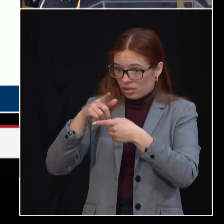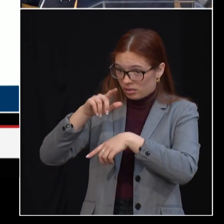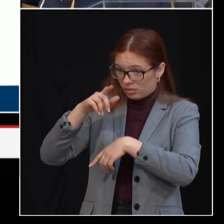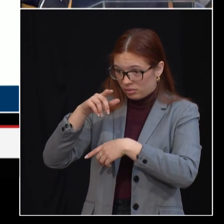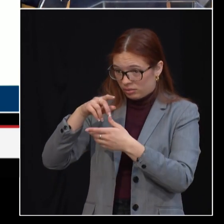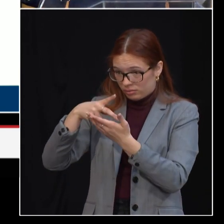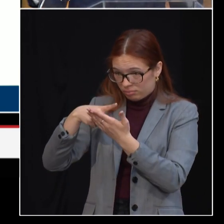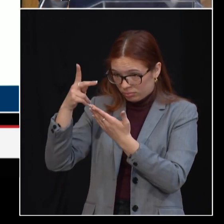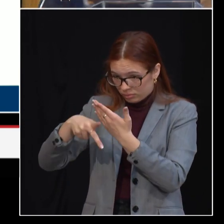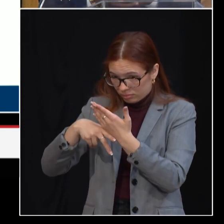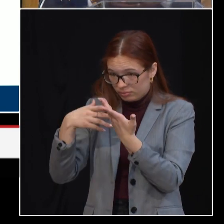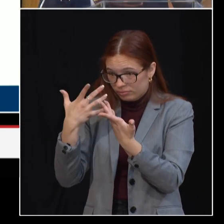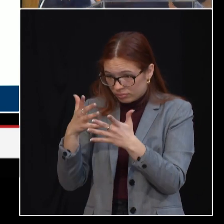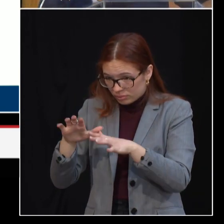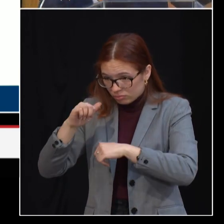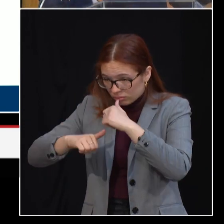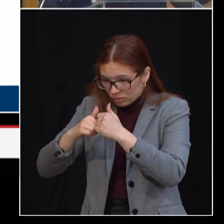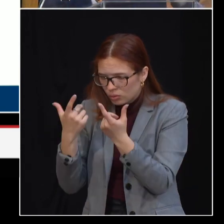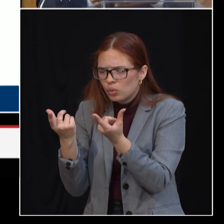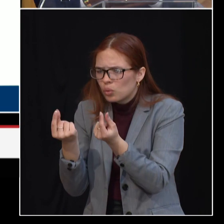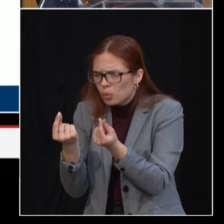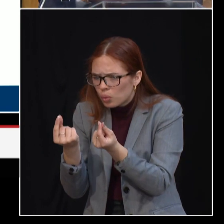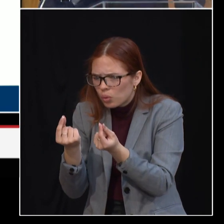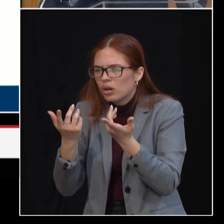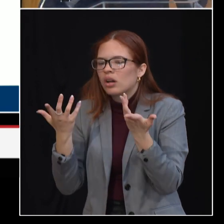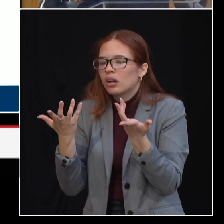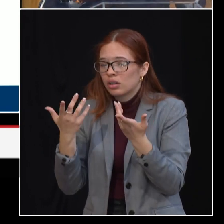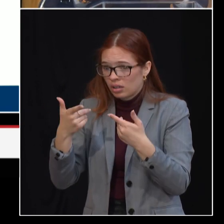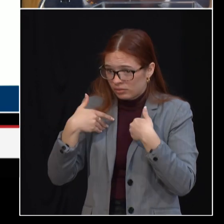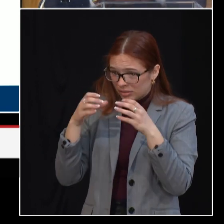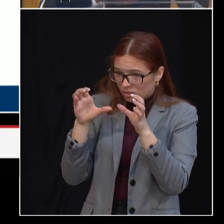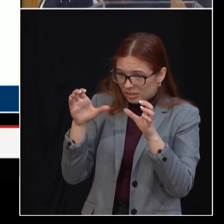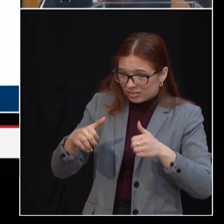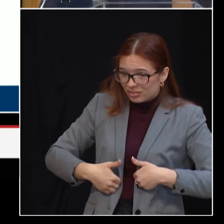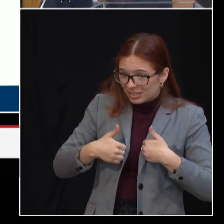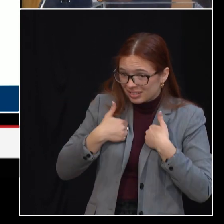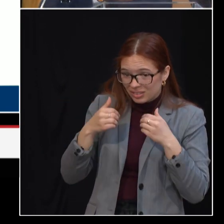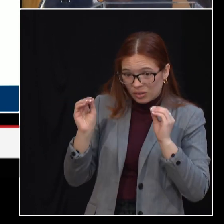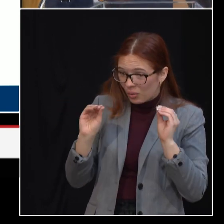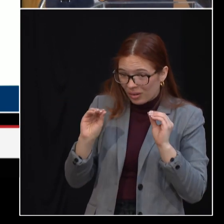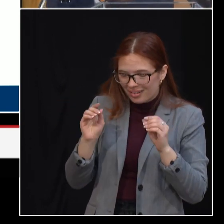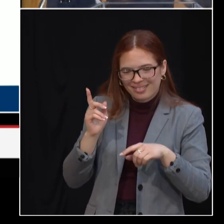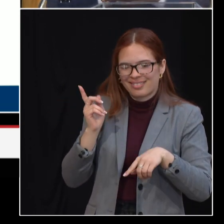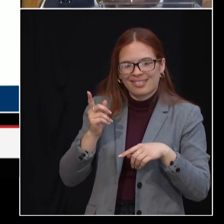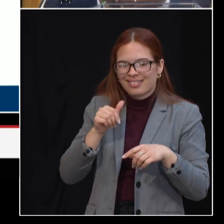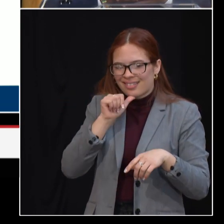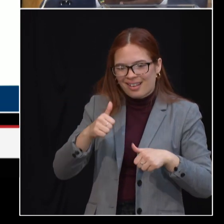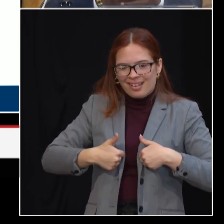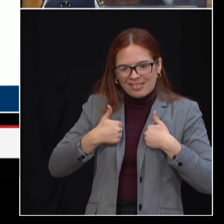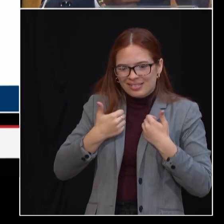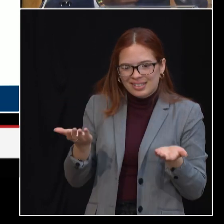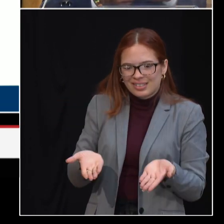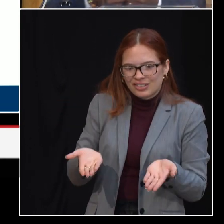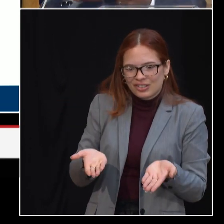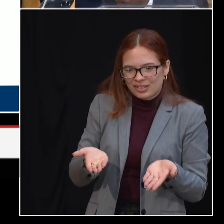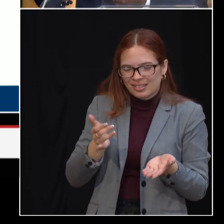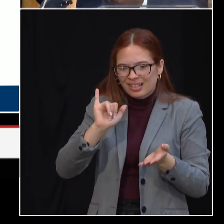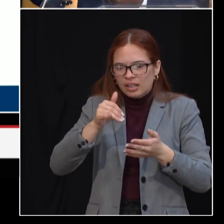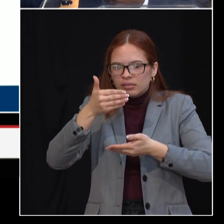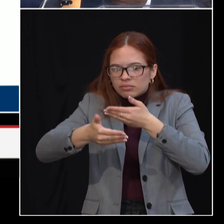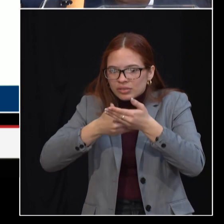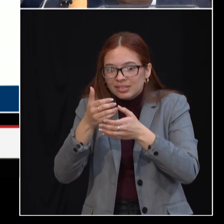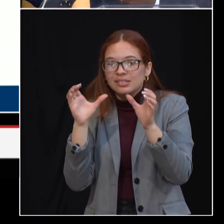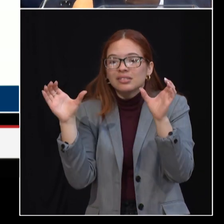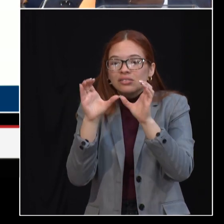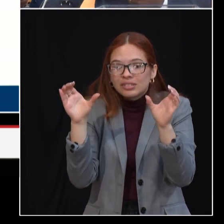you can't occupy the building. So this year, we are spending time to refine the process so that we can honor our service